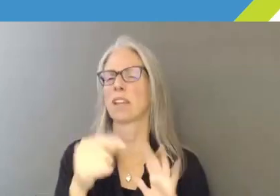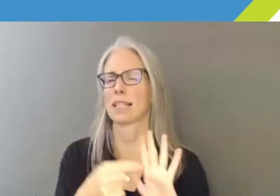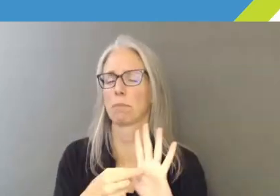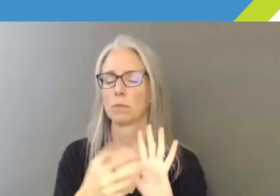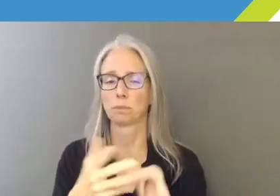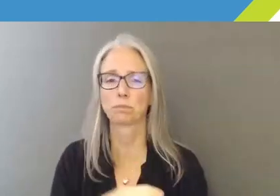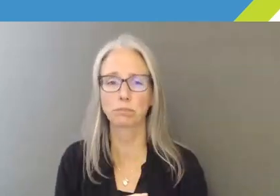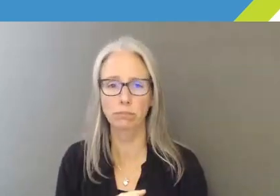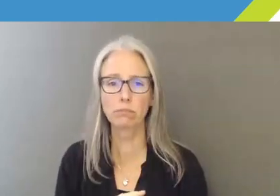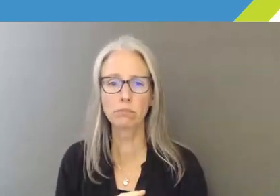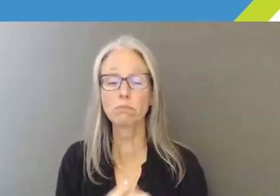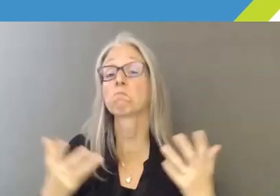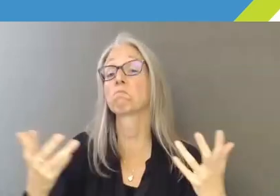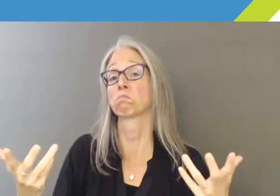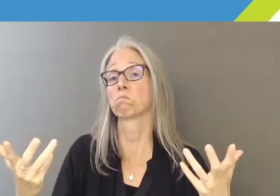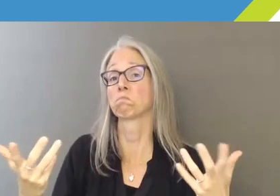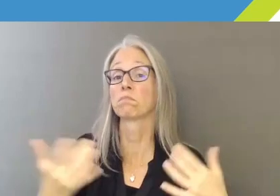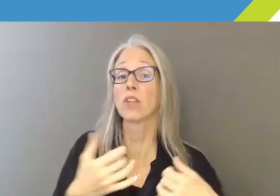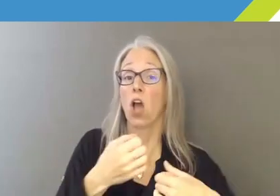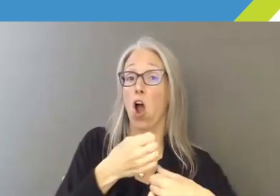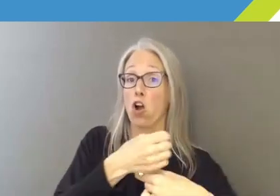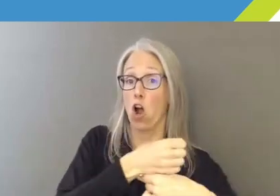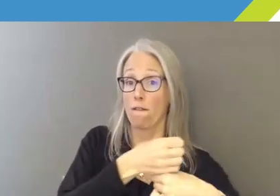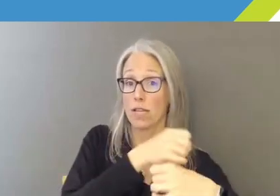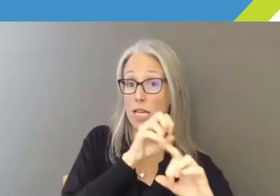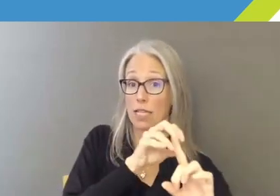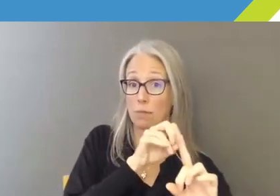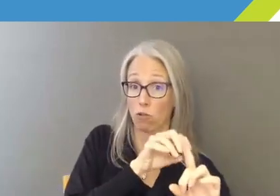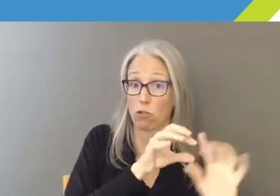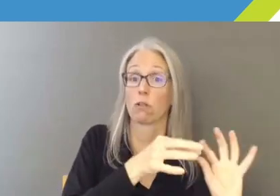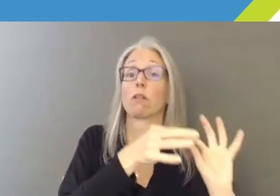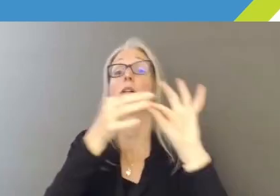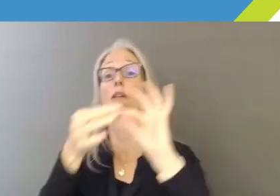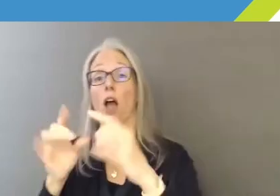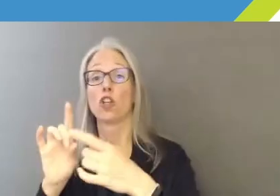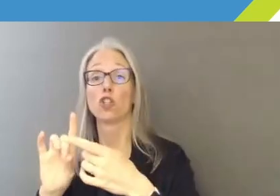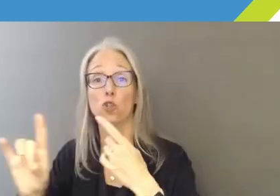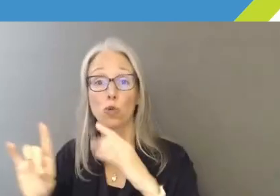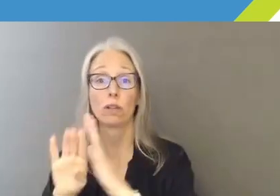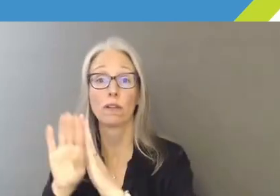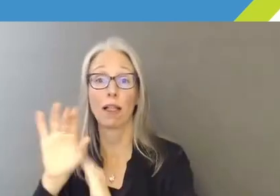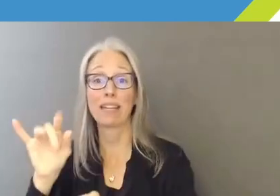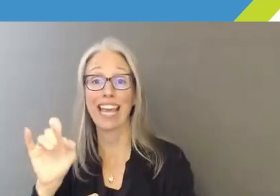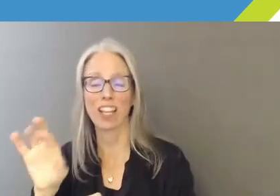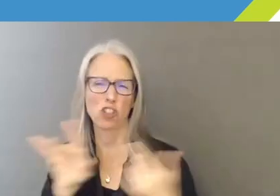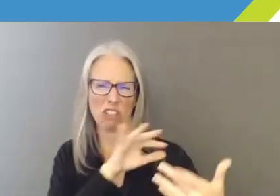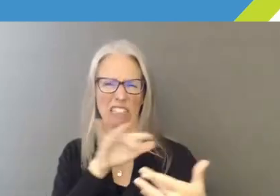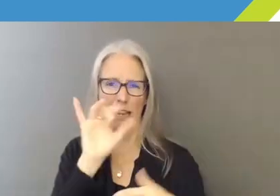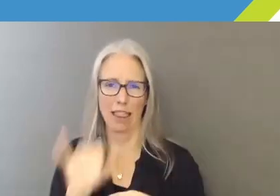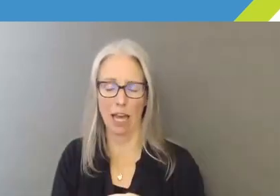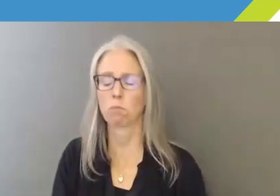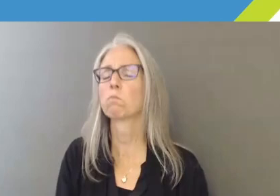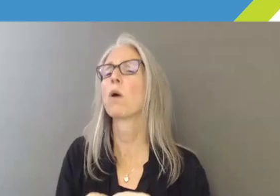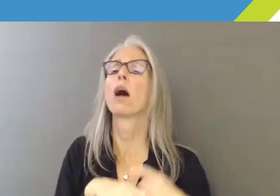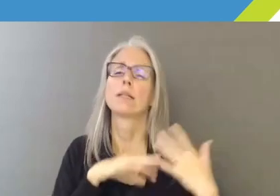interested in studying the association between maybe coffee exposure and developing cancer. So let's say we set out to study this and we found that people who drank